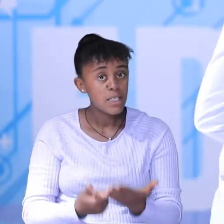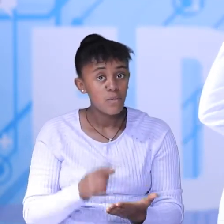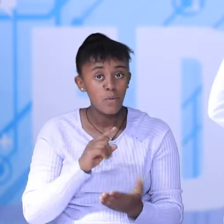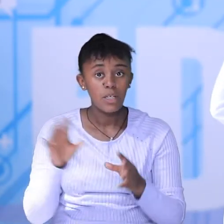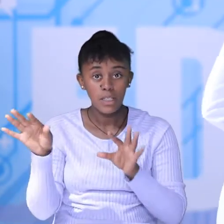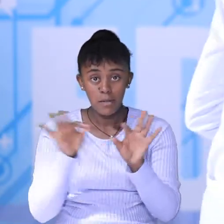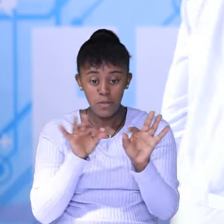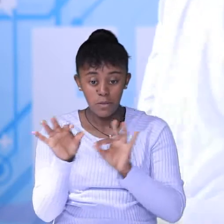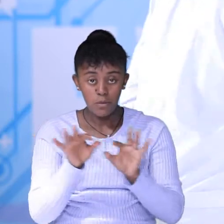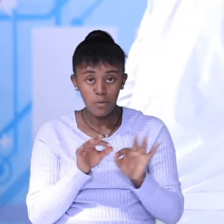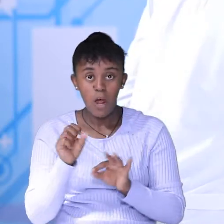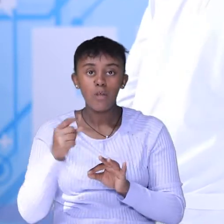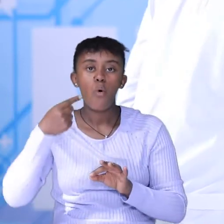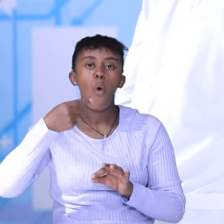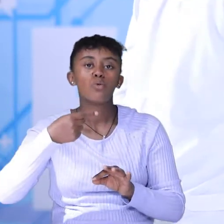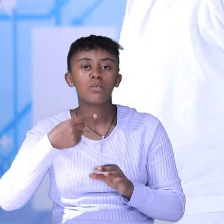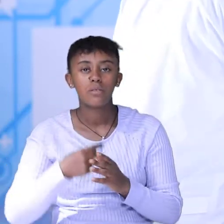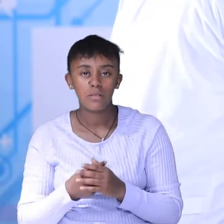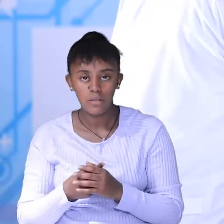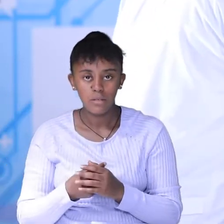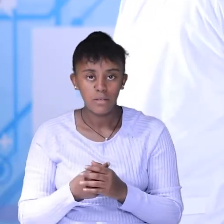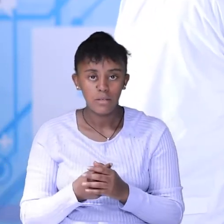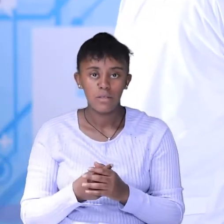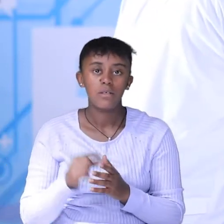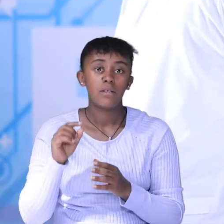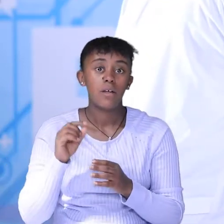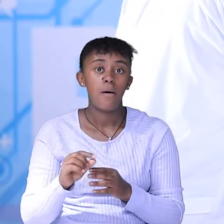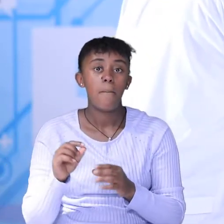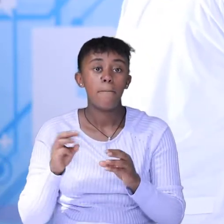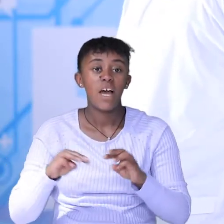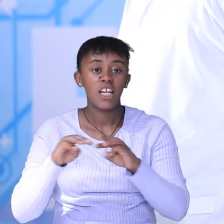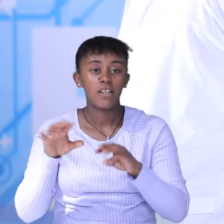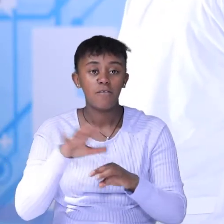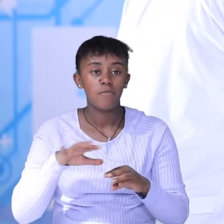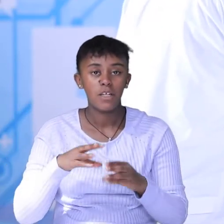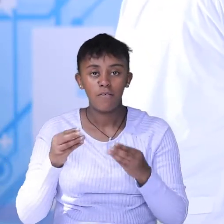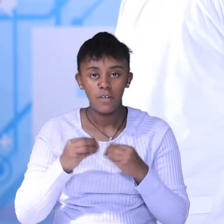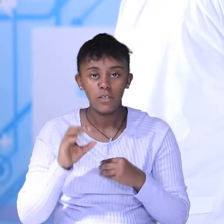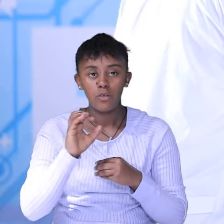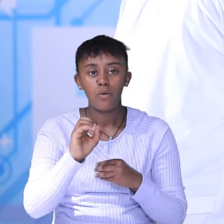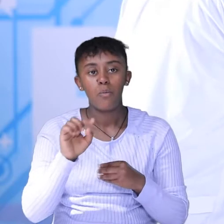can be substituted as Gauss. So the magnetic field can also be given as